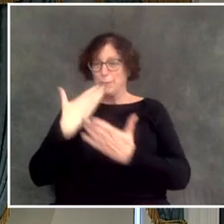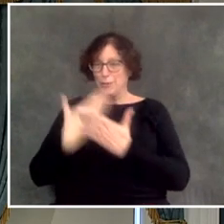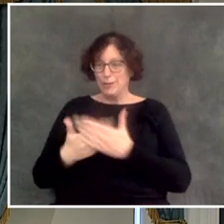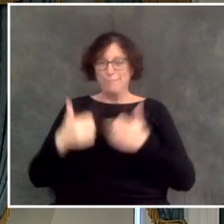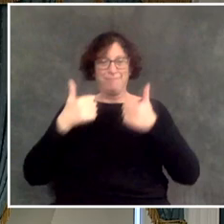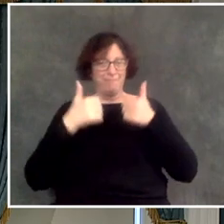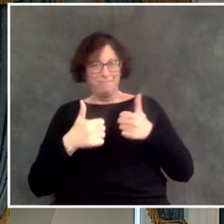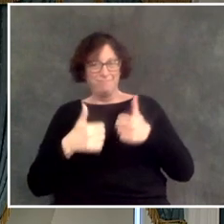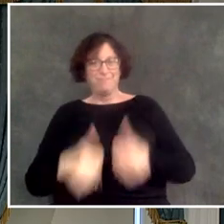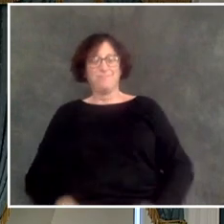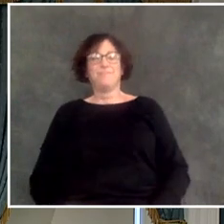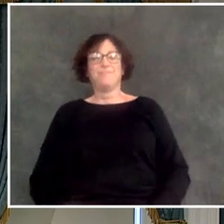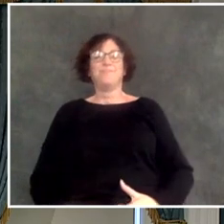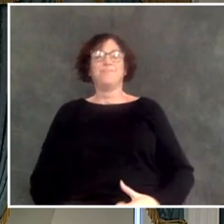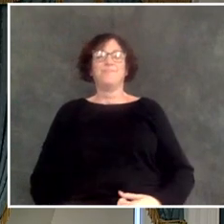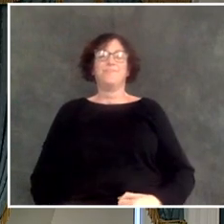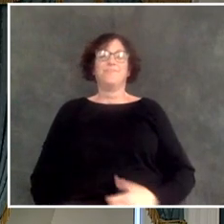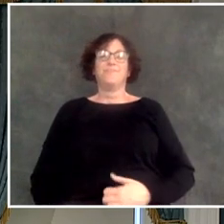about